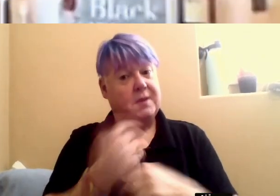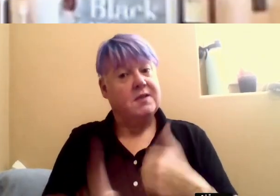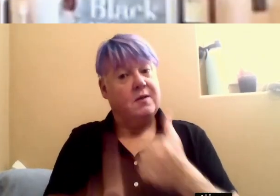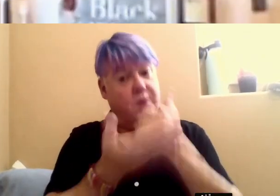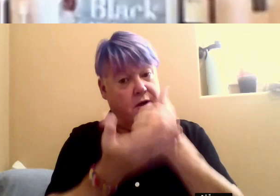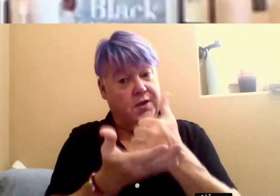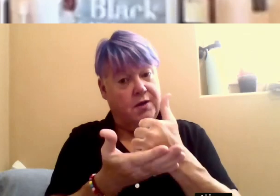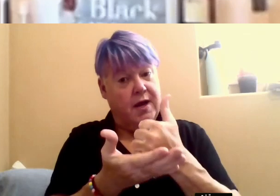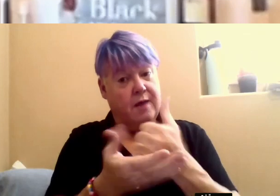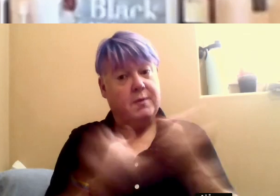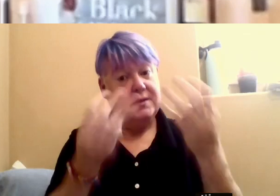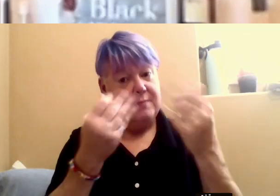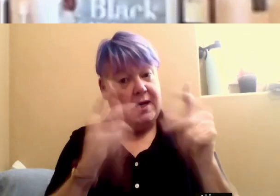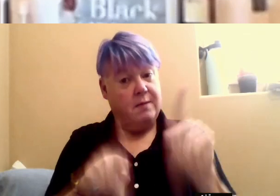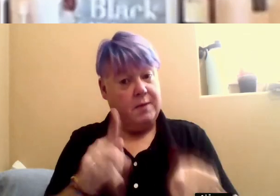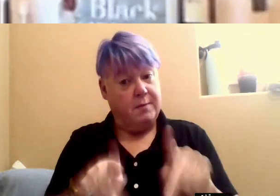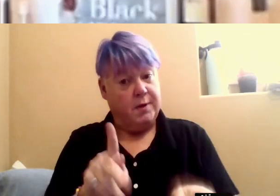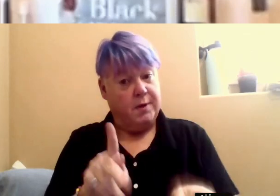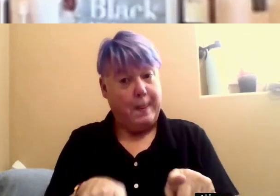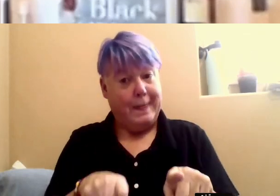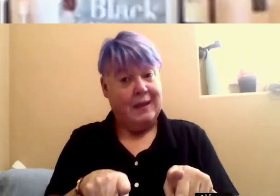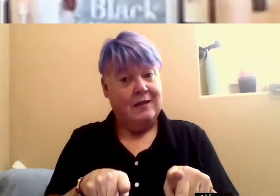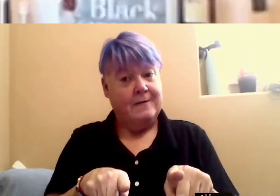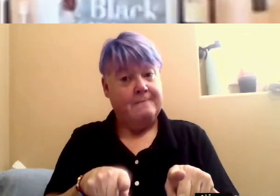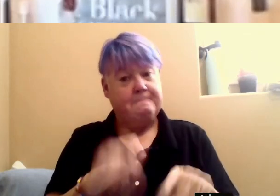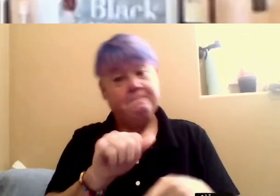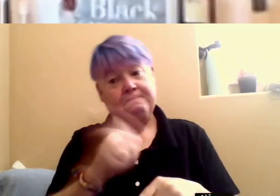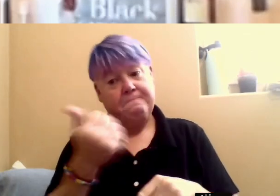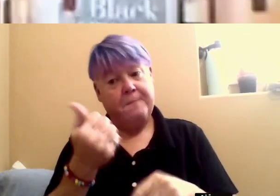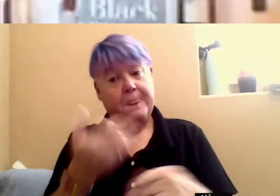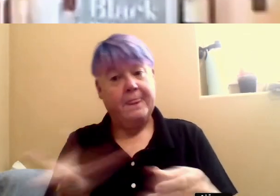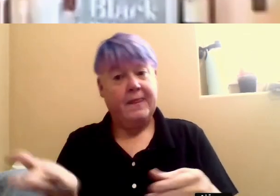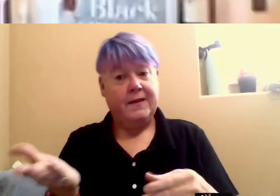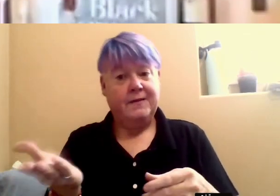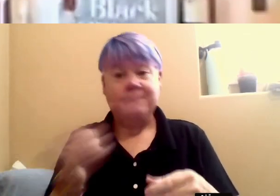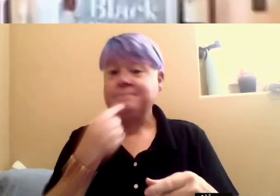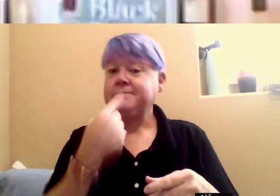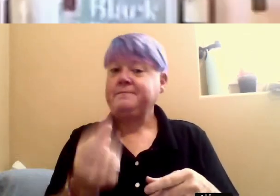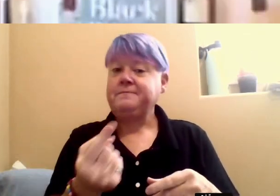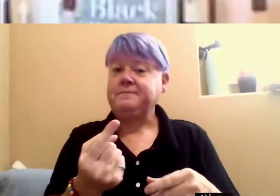as I could." But the other thing too is that he said,